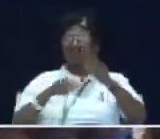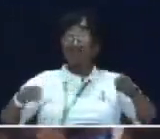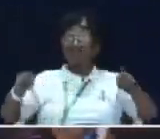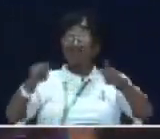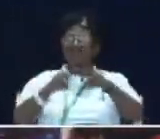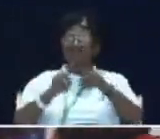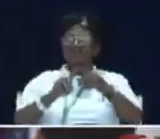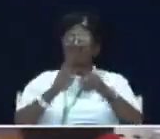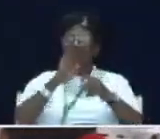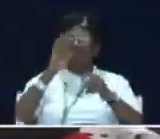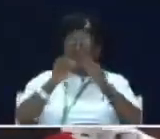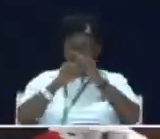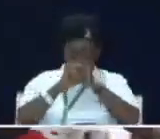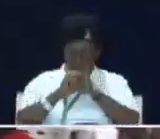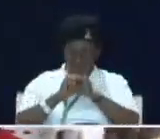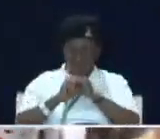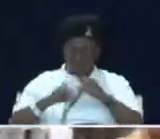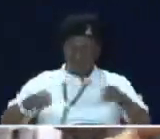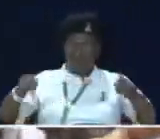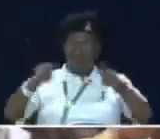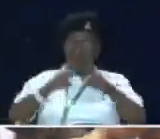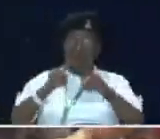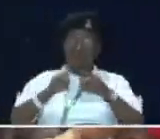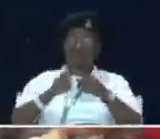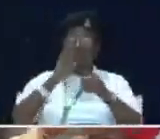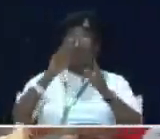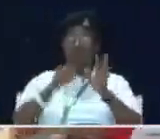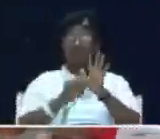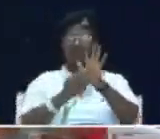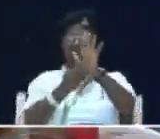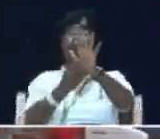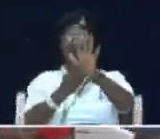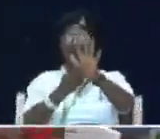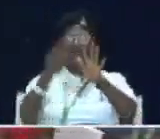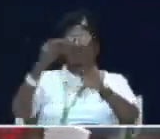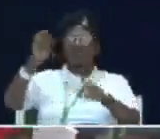be adored, worthy to be magnified forever.